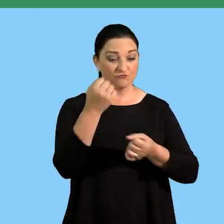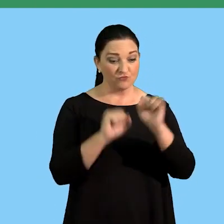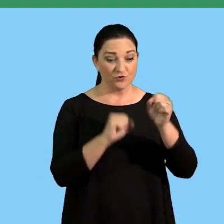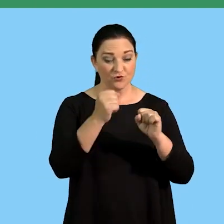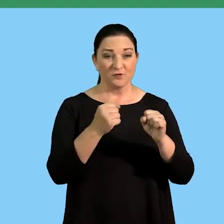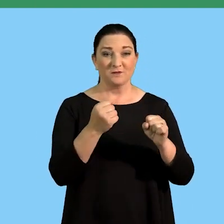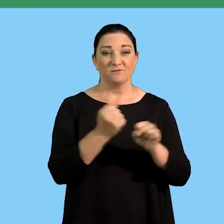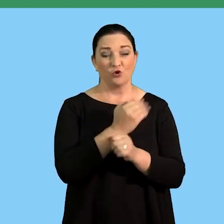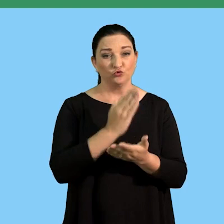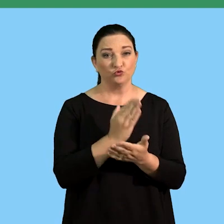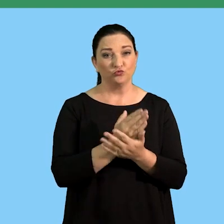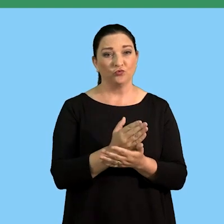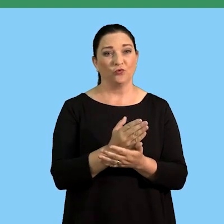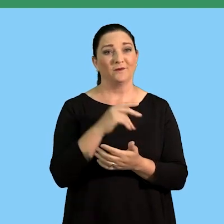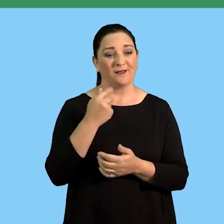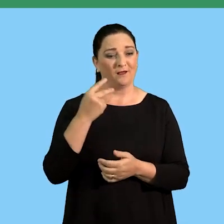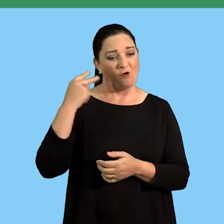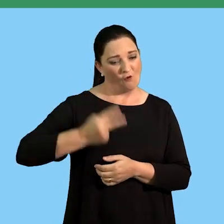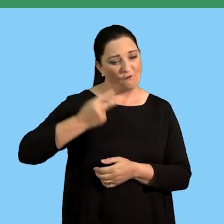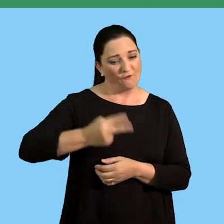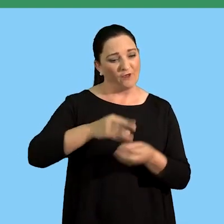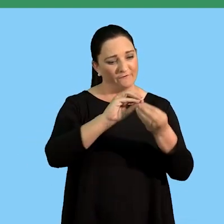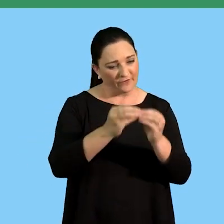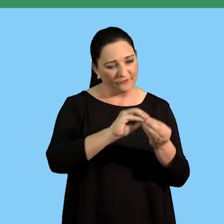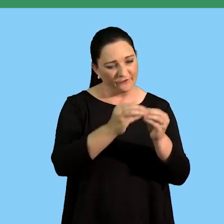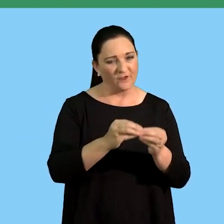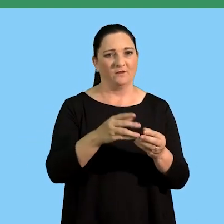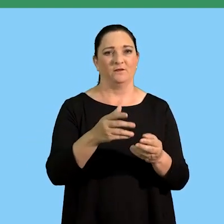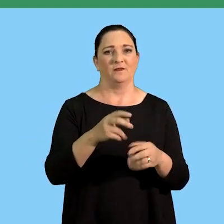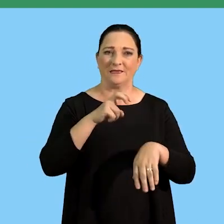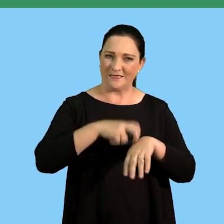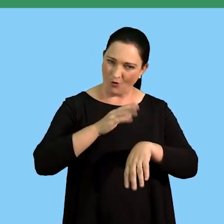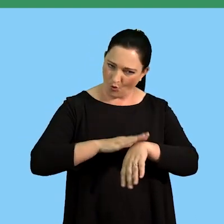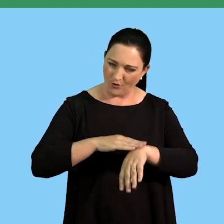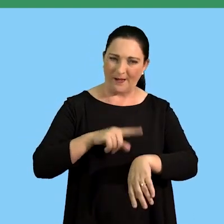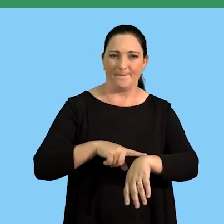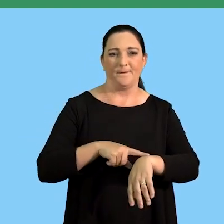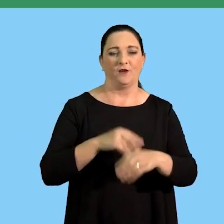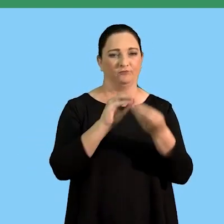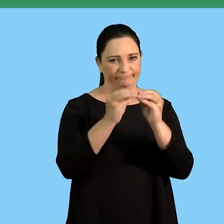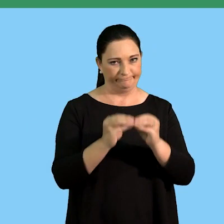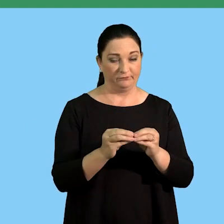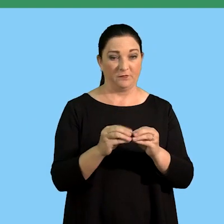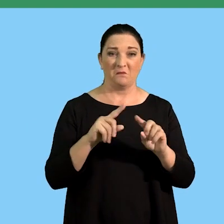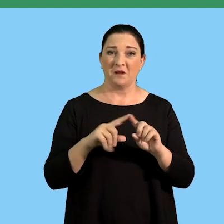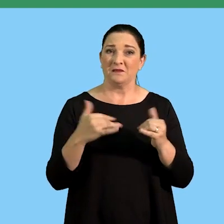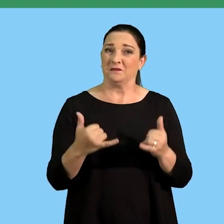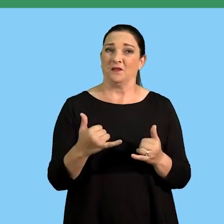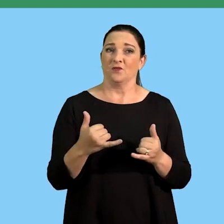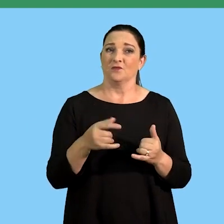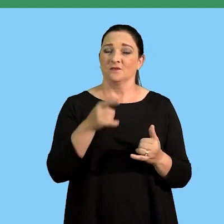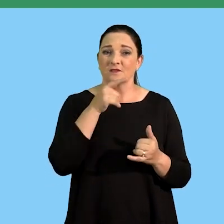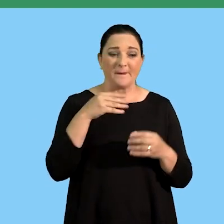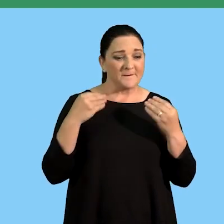make sure that the machinery is maintained at regular intervals and repaired on time. Now, this simply